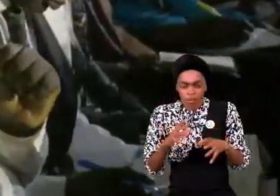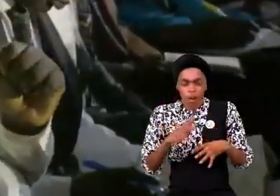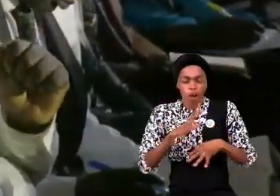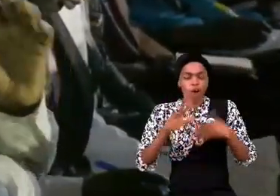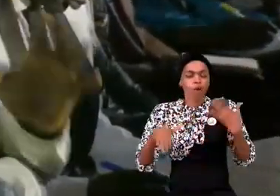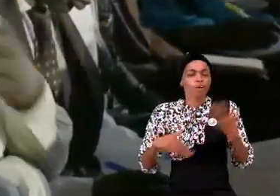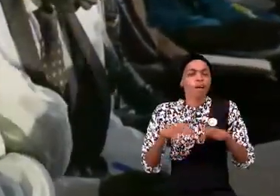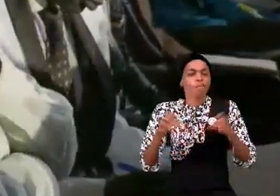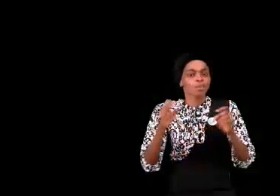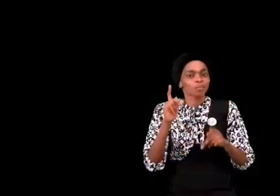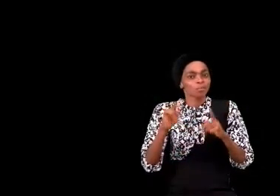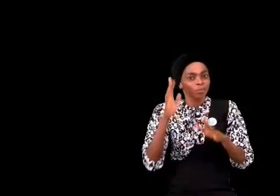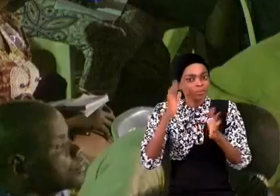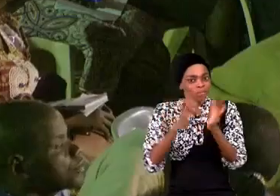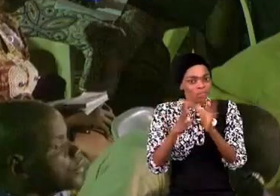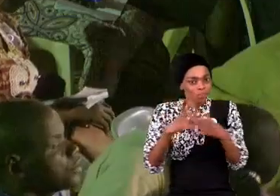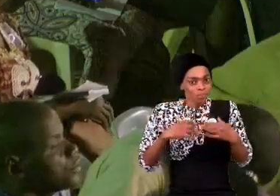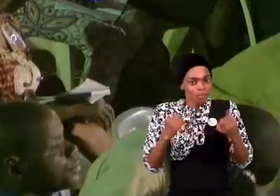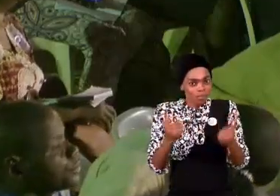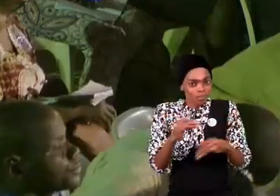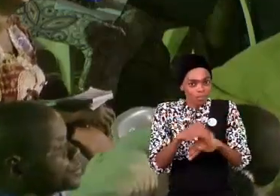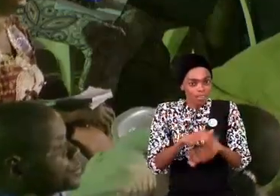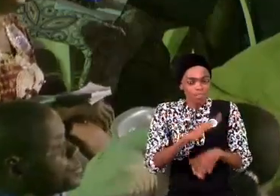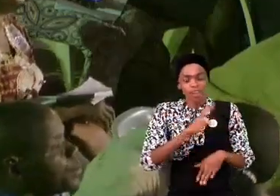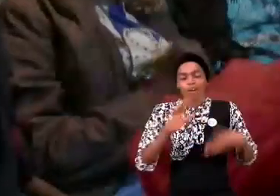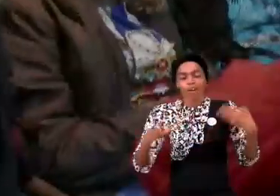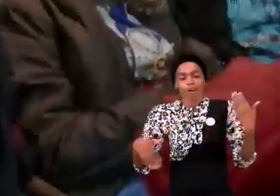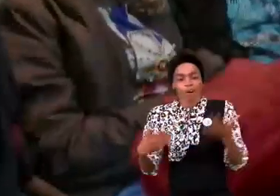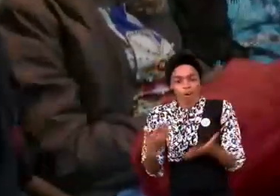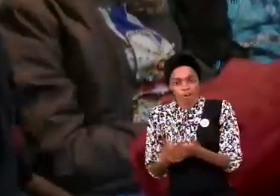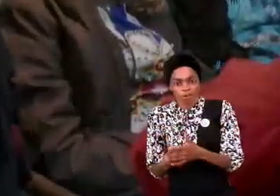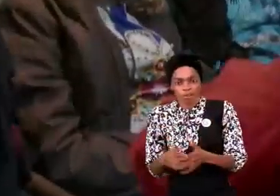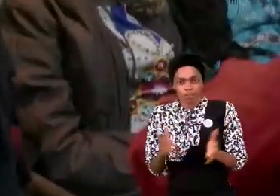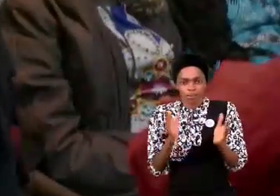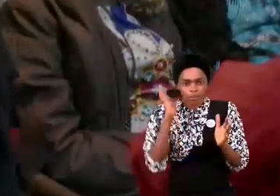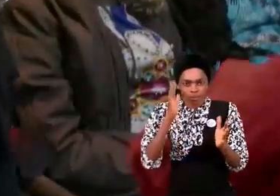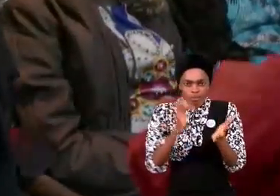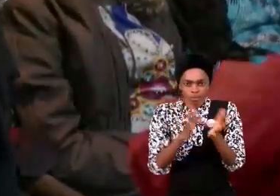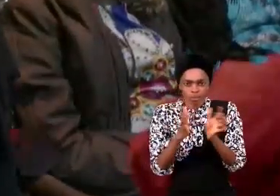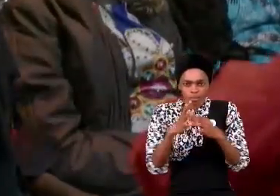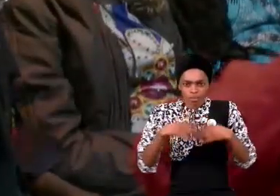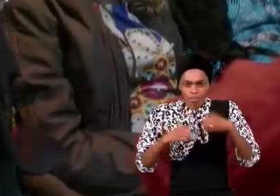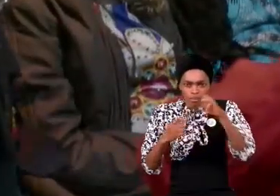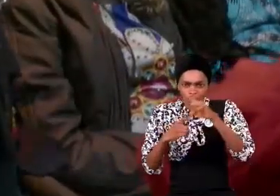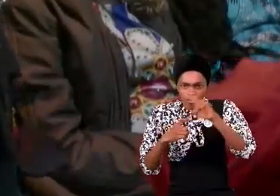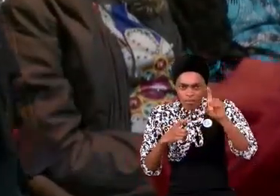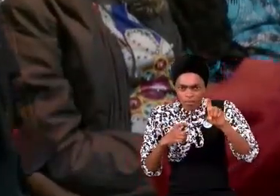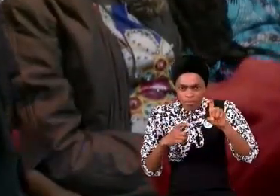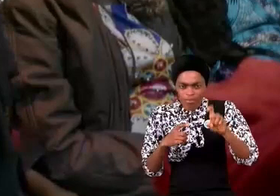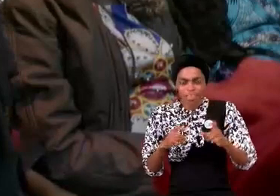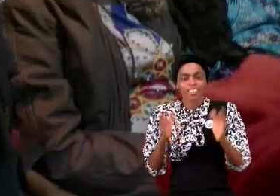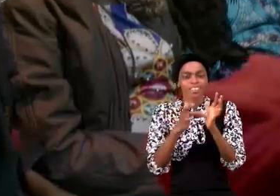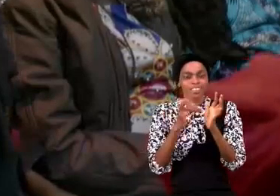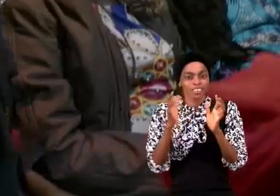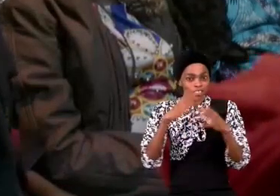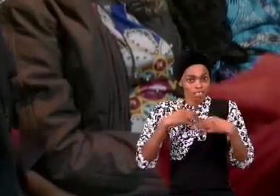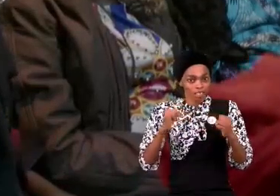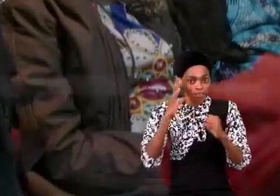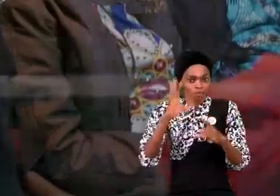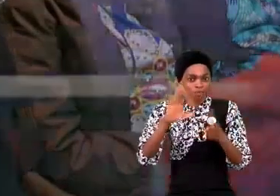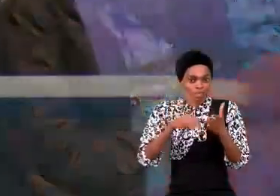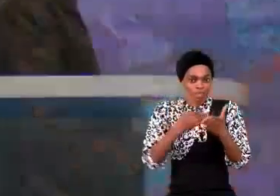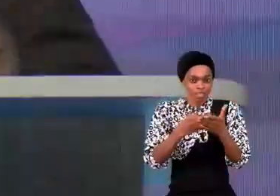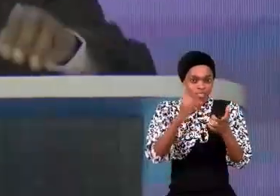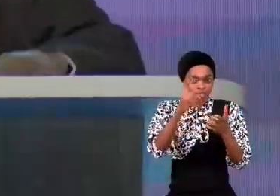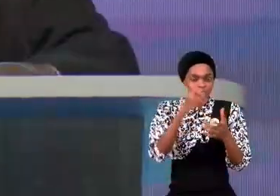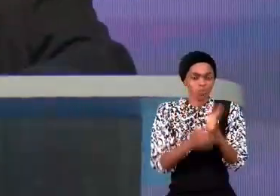you? Healing, it will get to you. Whatever your sickness, whatever your ailment, the